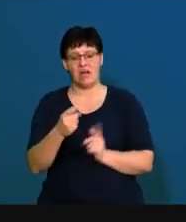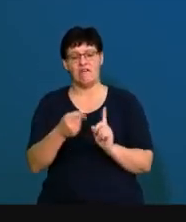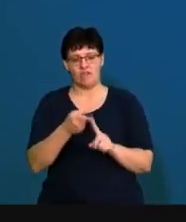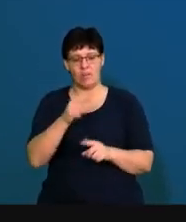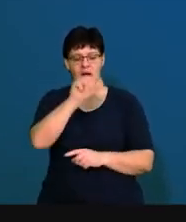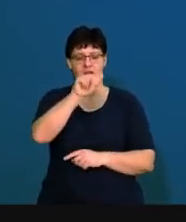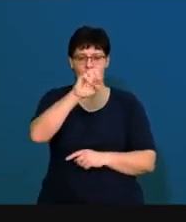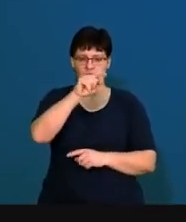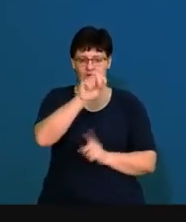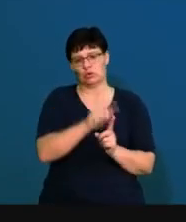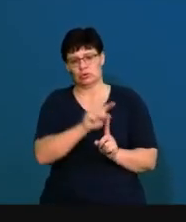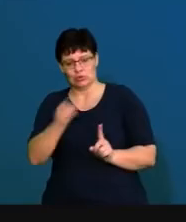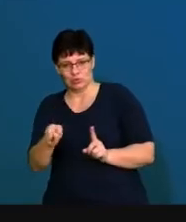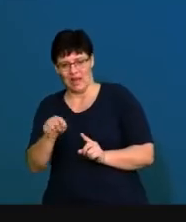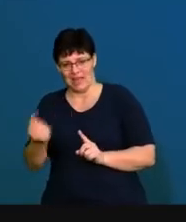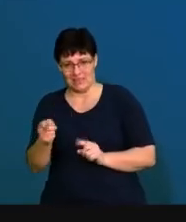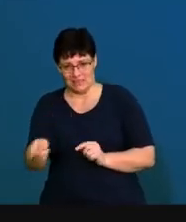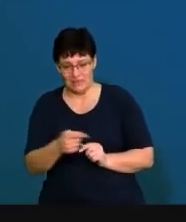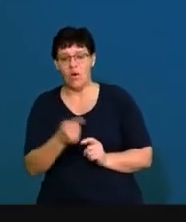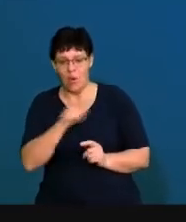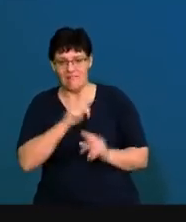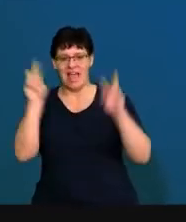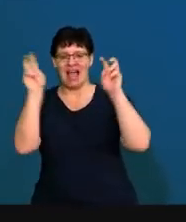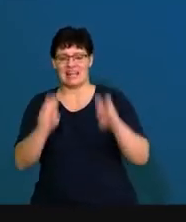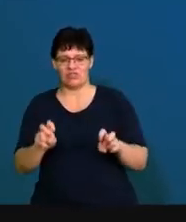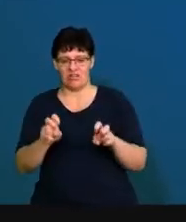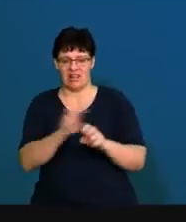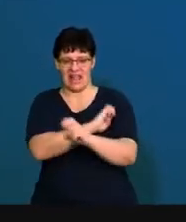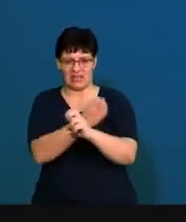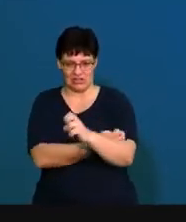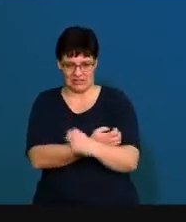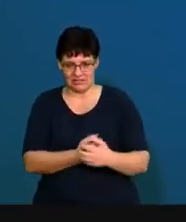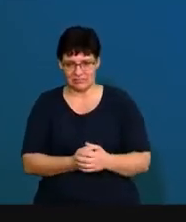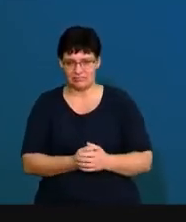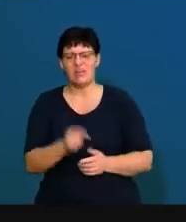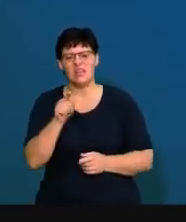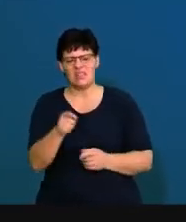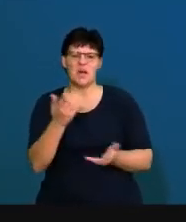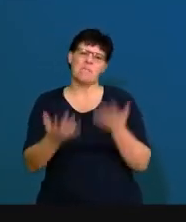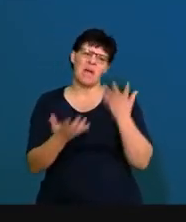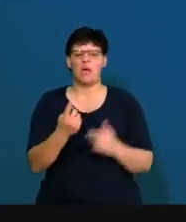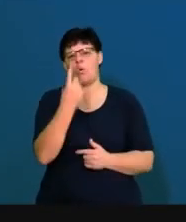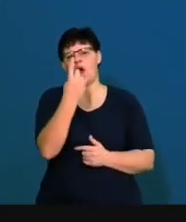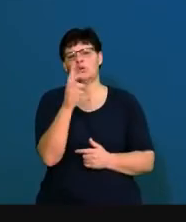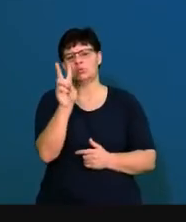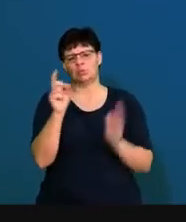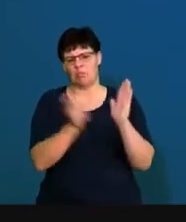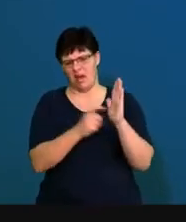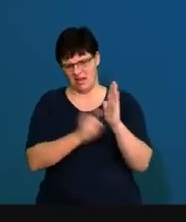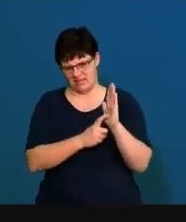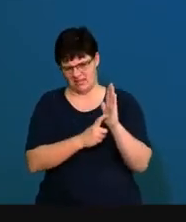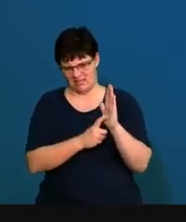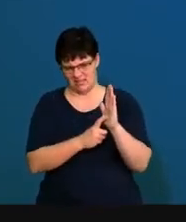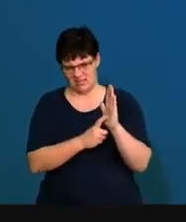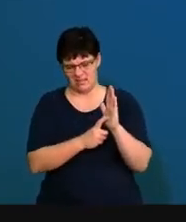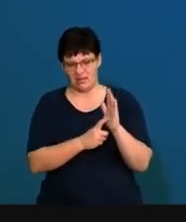the anode to the cathode. As a result, we get electrical energy. So this question would usually maybe be 1 or 2 marks at